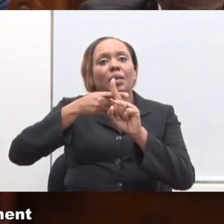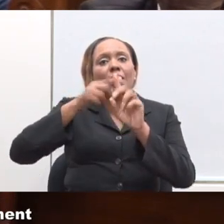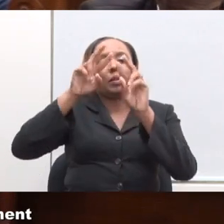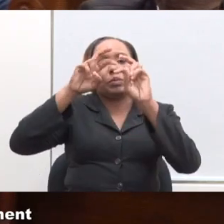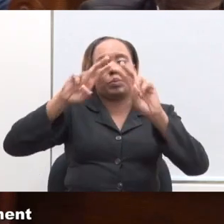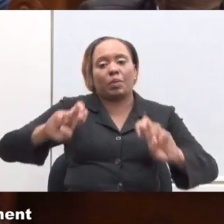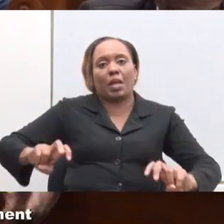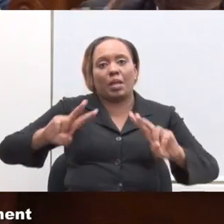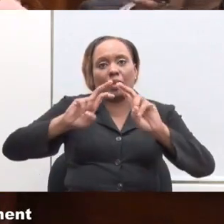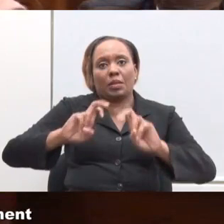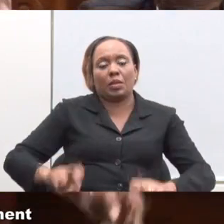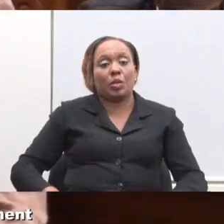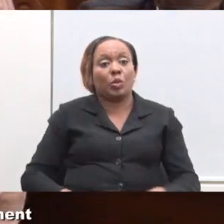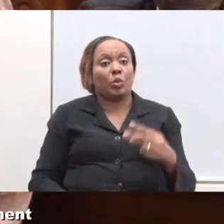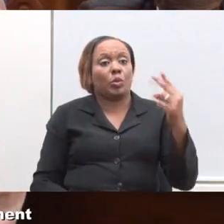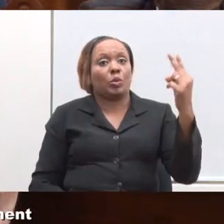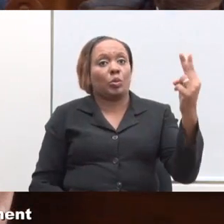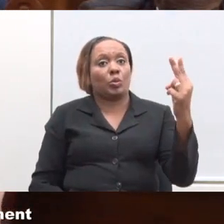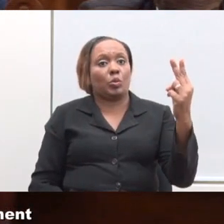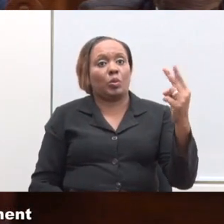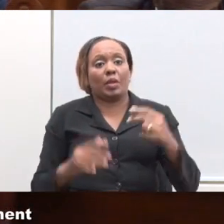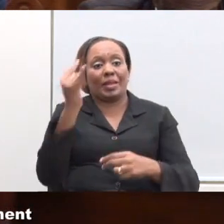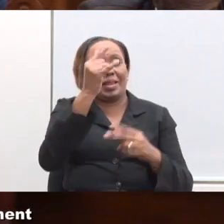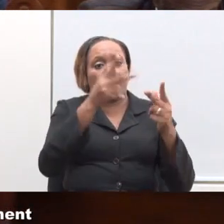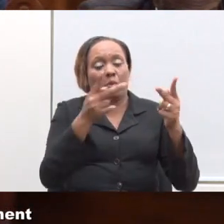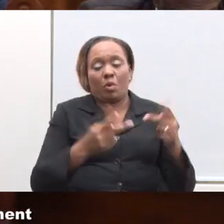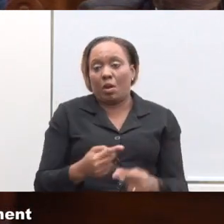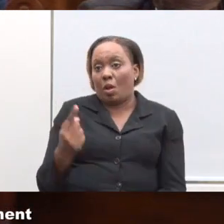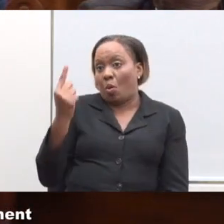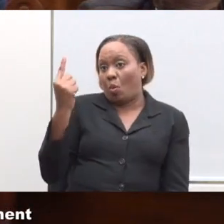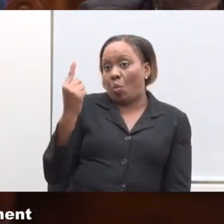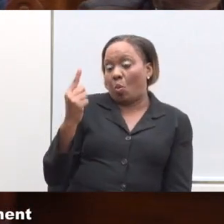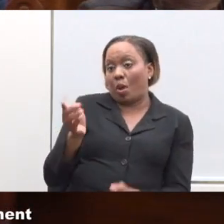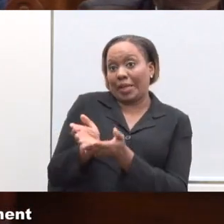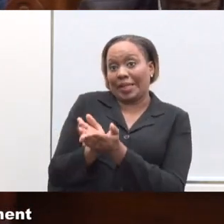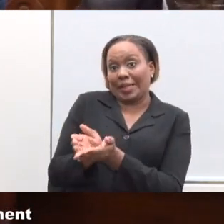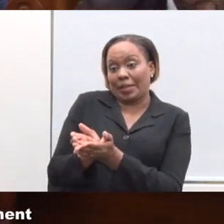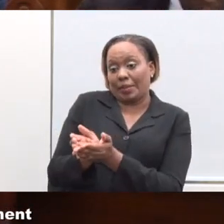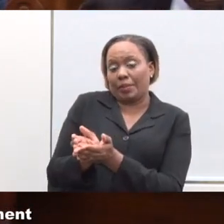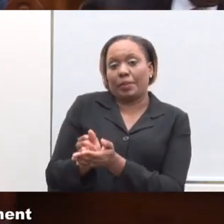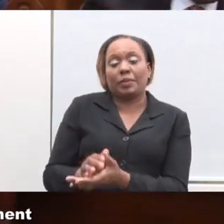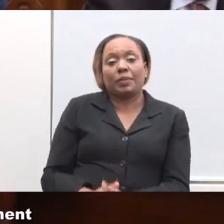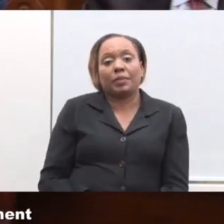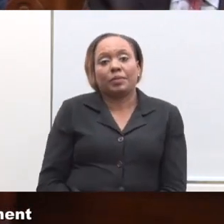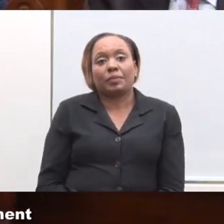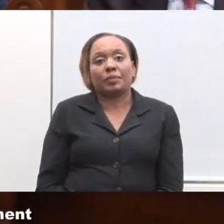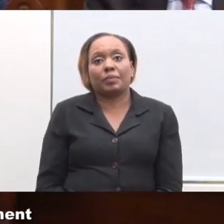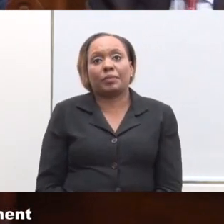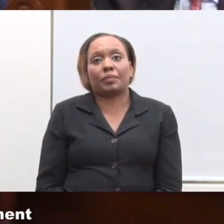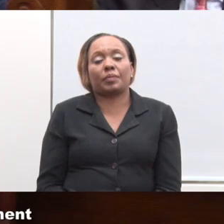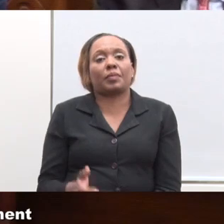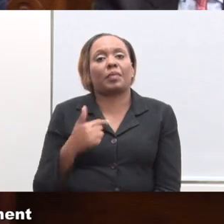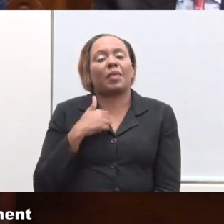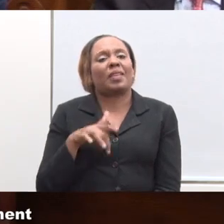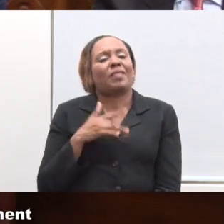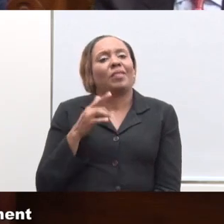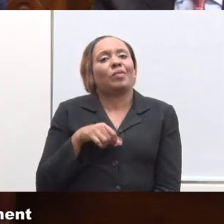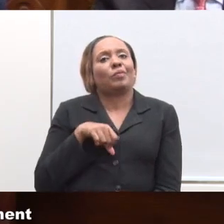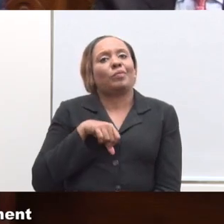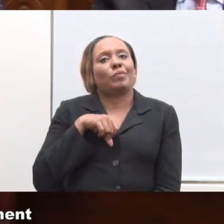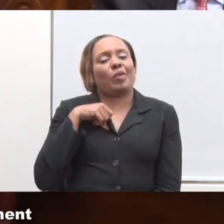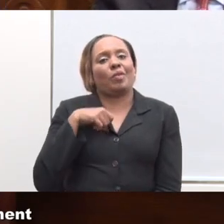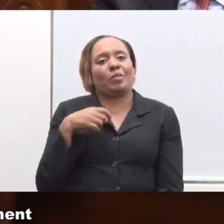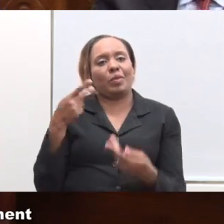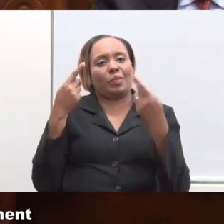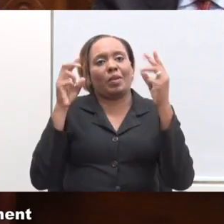seaport. There are going to be 2 at the airport and 1 at the seaport. So that when I say to you that I feel proud to be Prime Minister